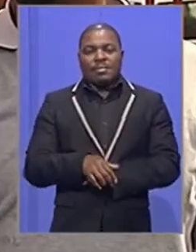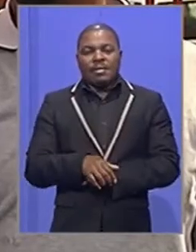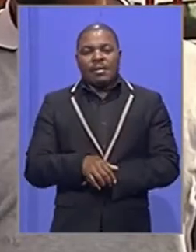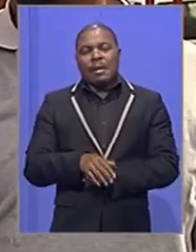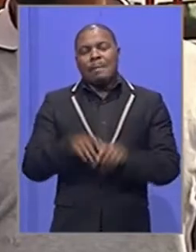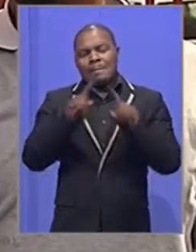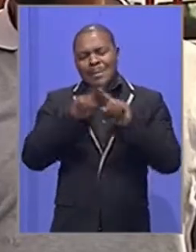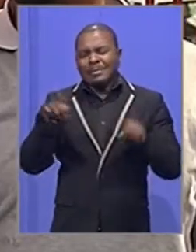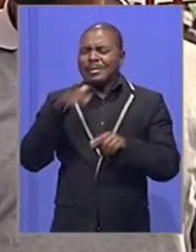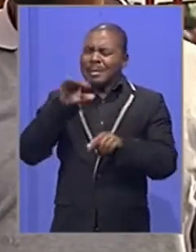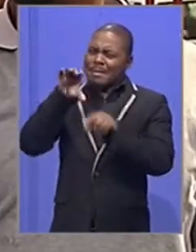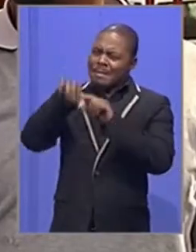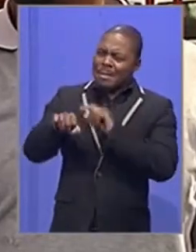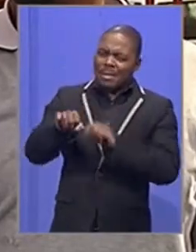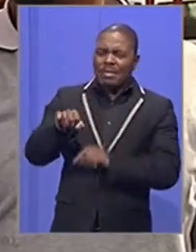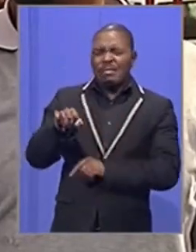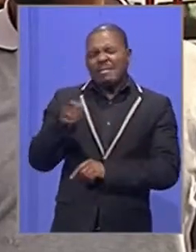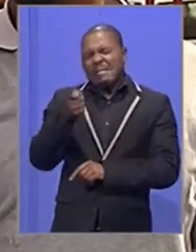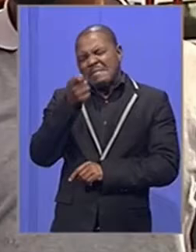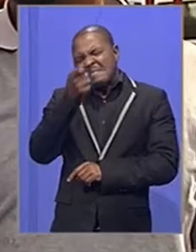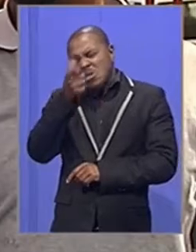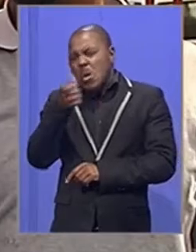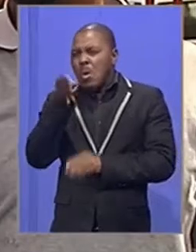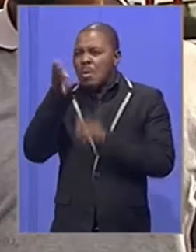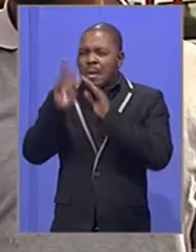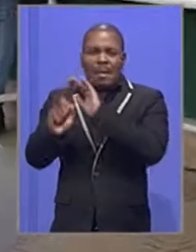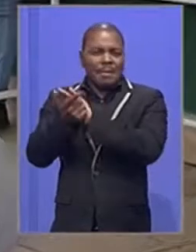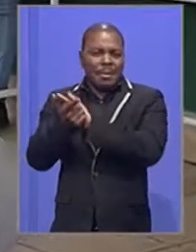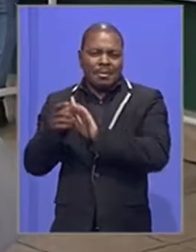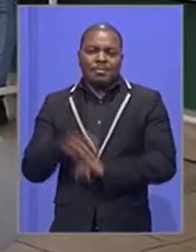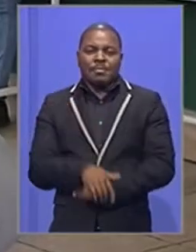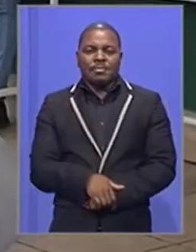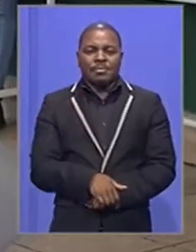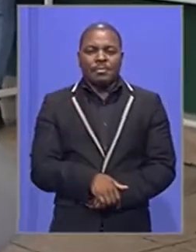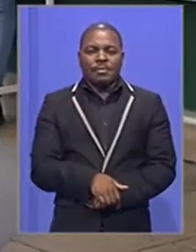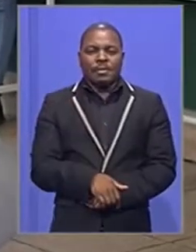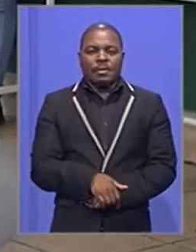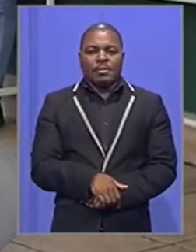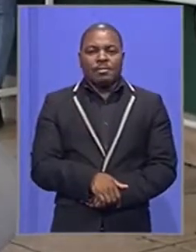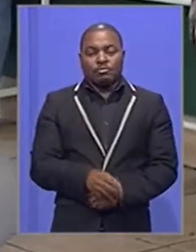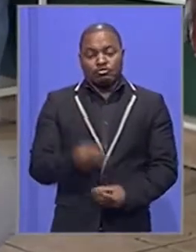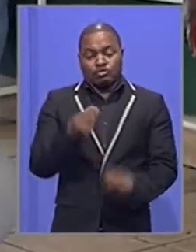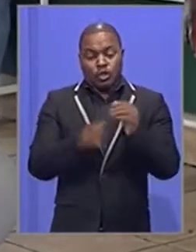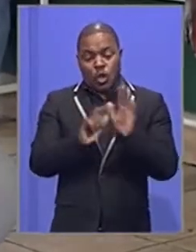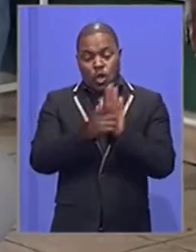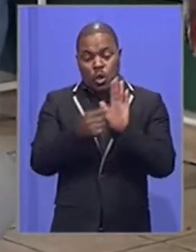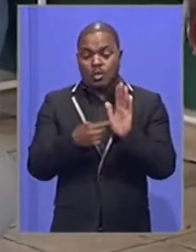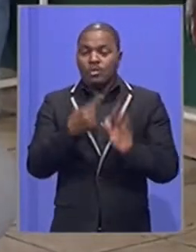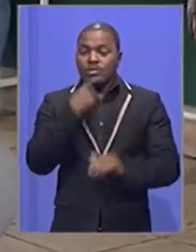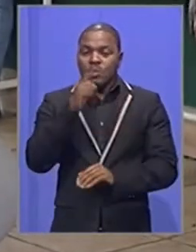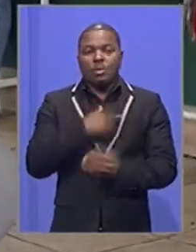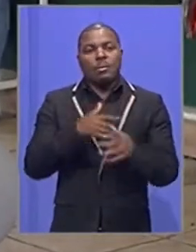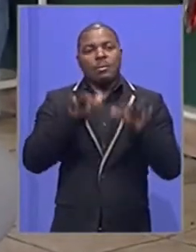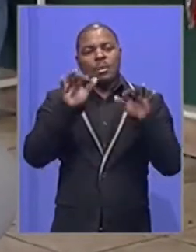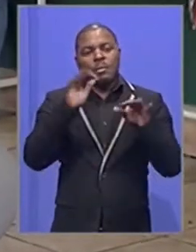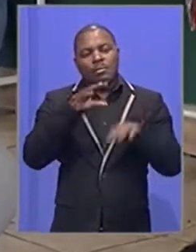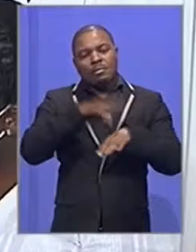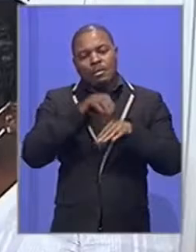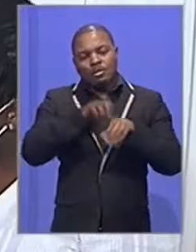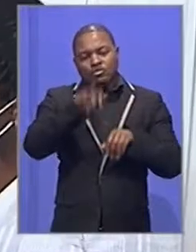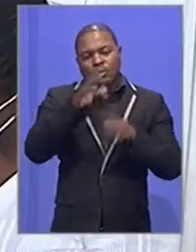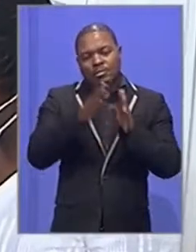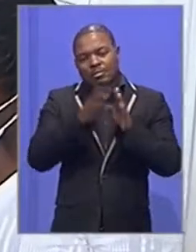has been picked up in very, very few cases. Go ya ka molao wa bana, batho ba magareng ga mengwaga e 12